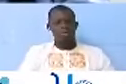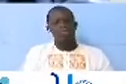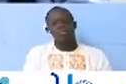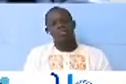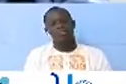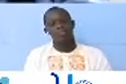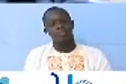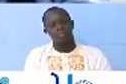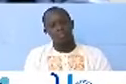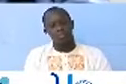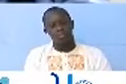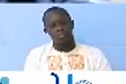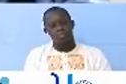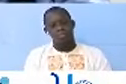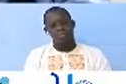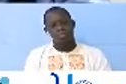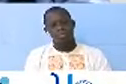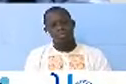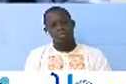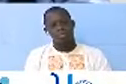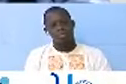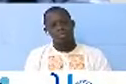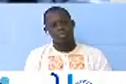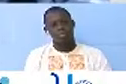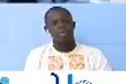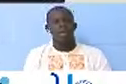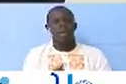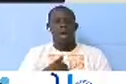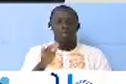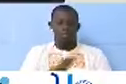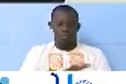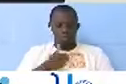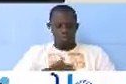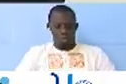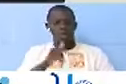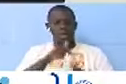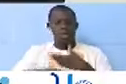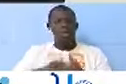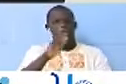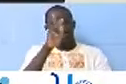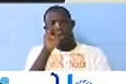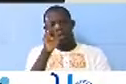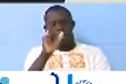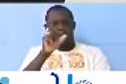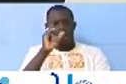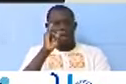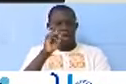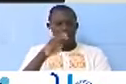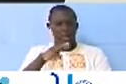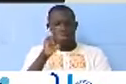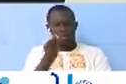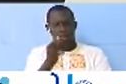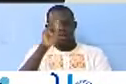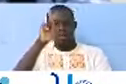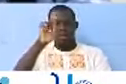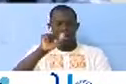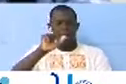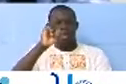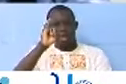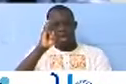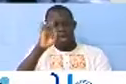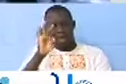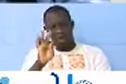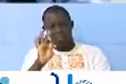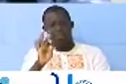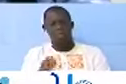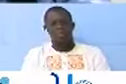jumal. Ulu ta Kiang Kayaf. I was born in Kiang Kayaf. Nata stay jang